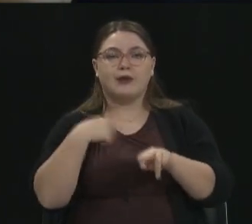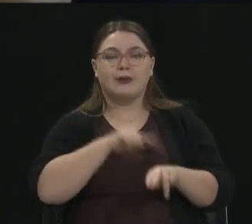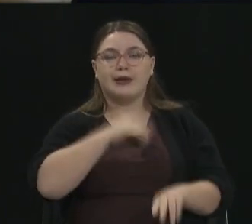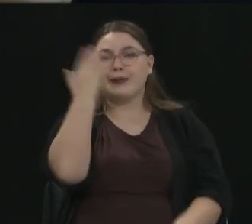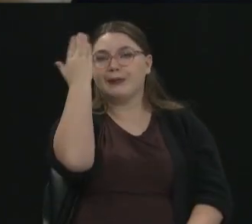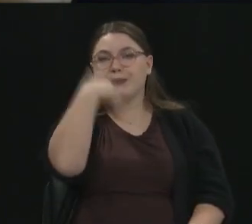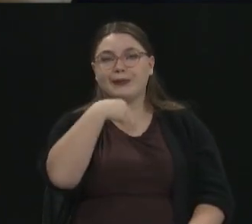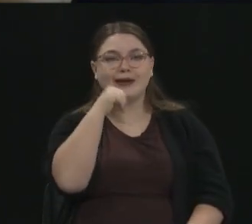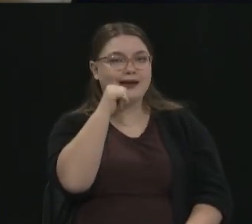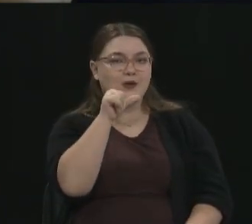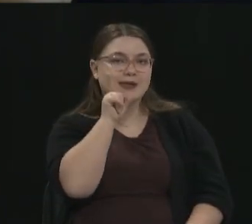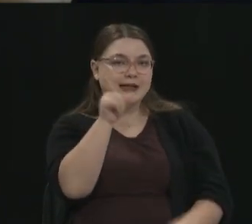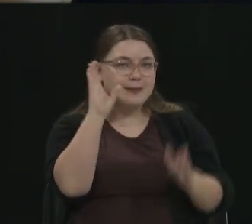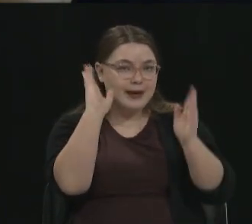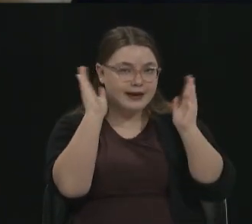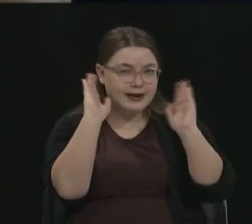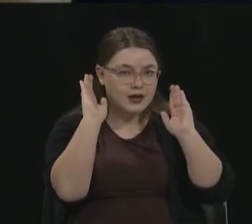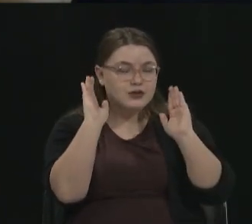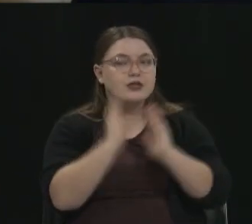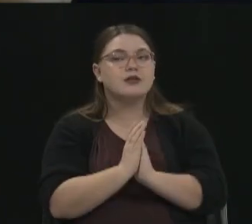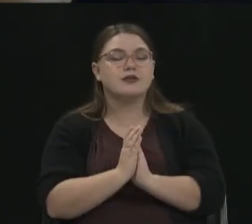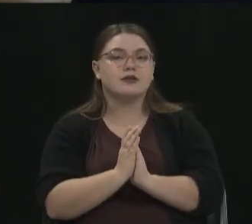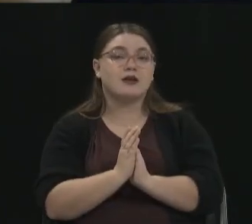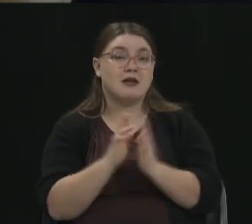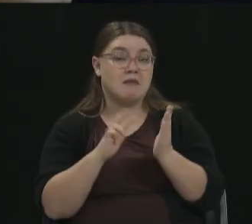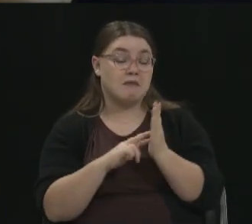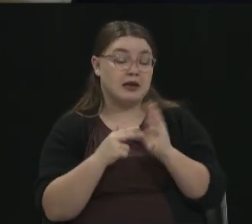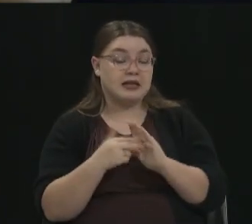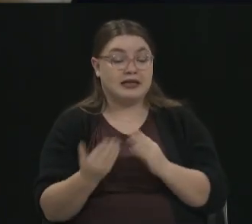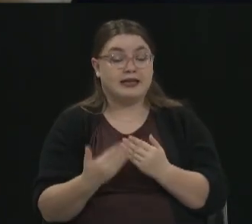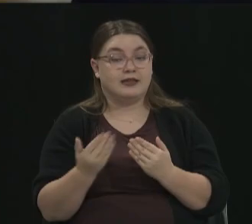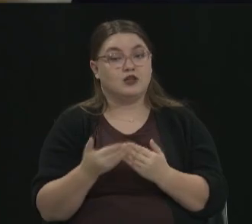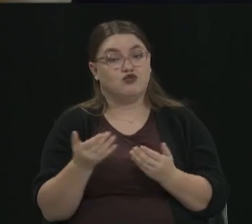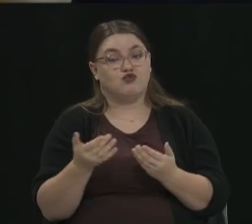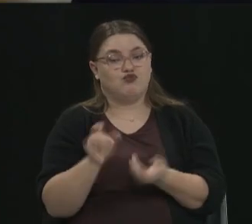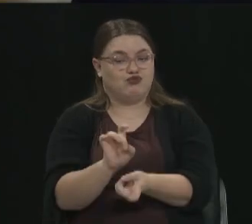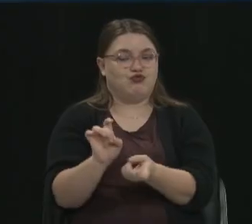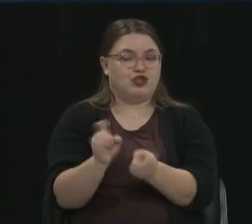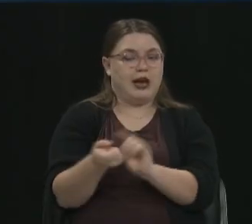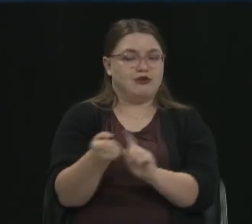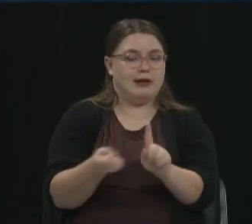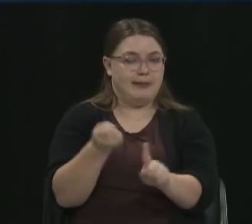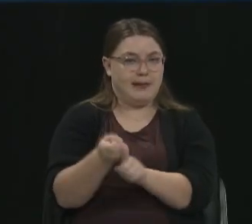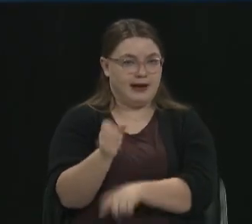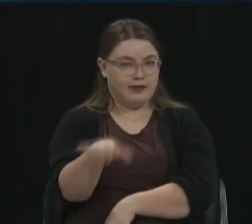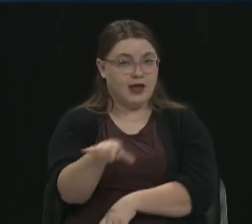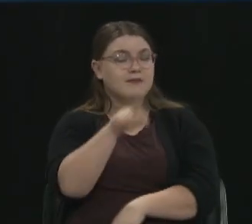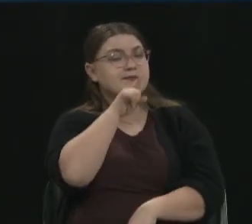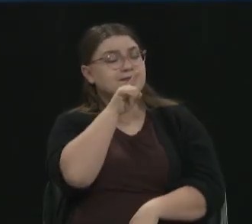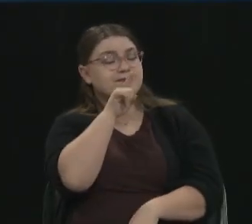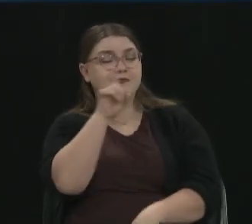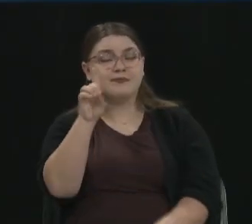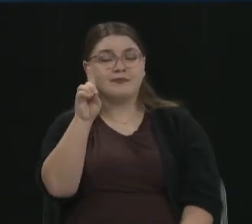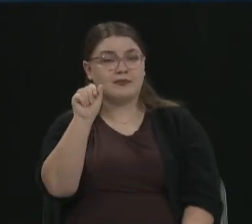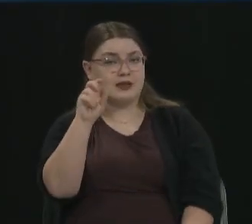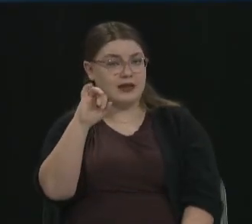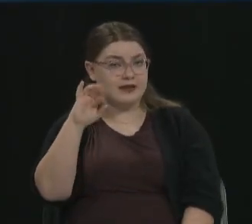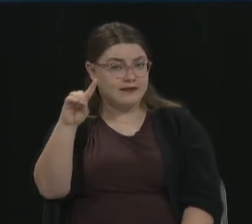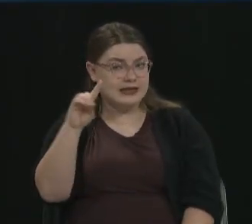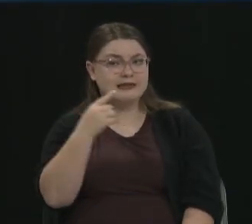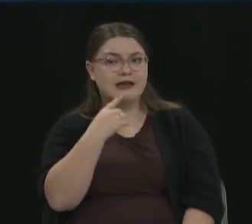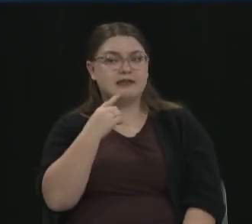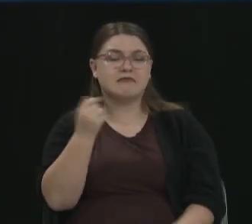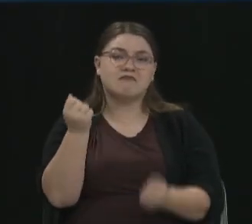be easier to shape that. For sure. And there are lots of times where additional regulations